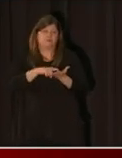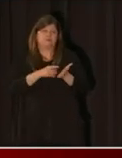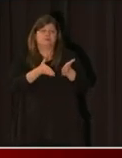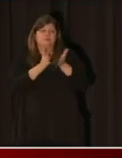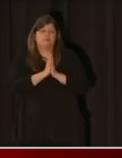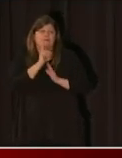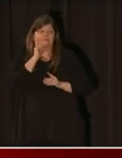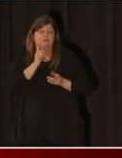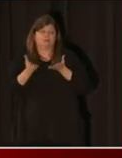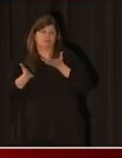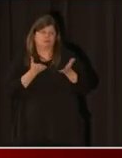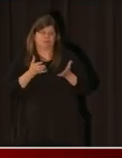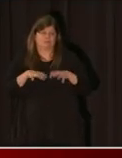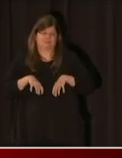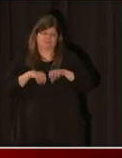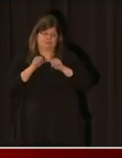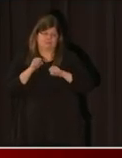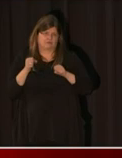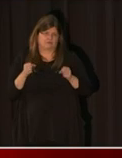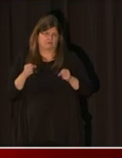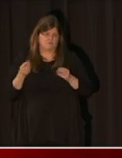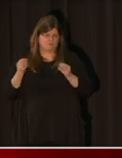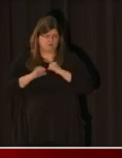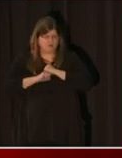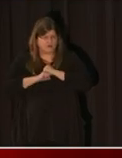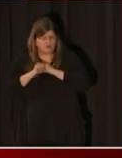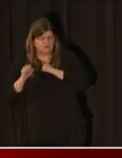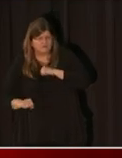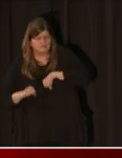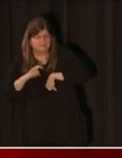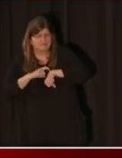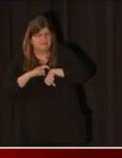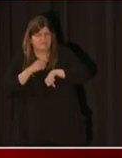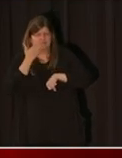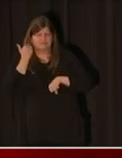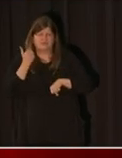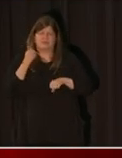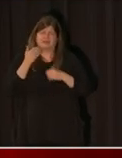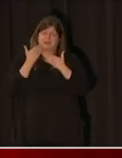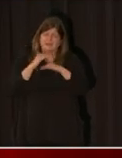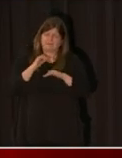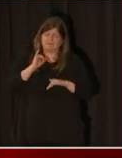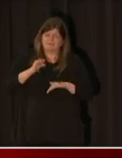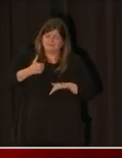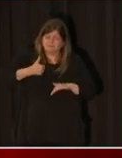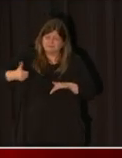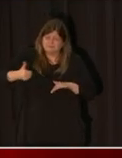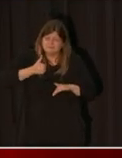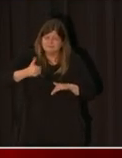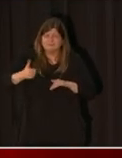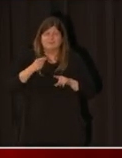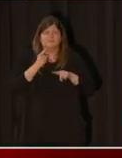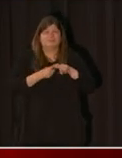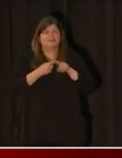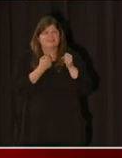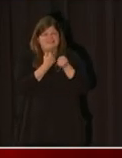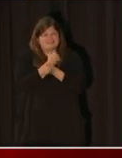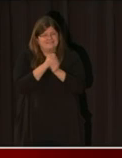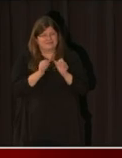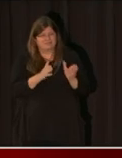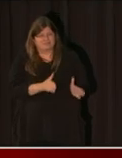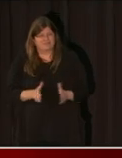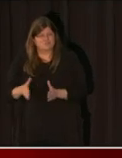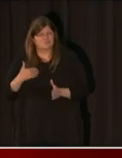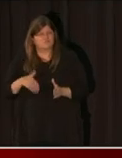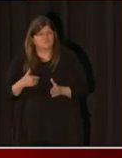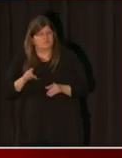with limitations around transportation and ability to move, safety planning may take a little more time. We do encourage victims who are